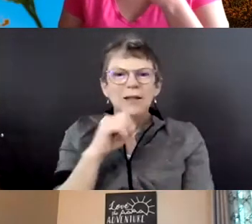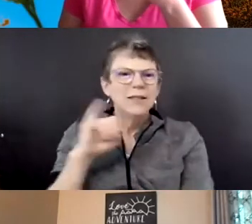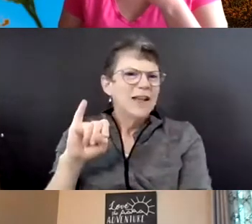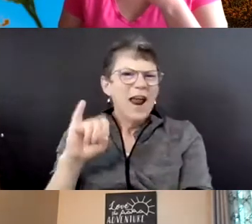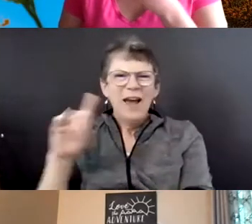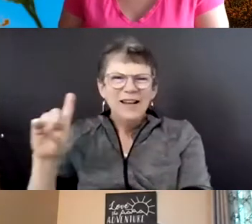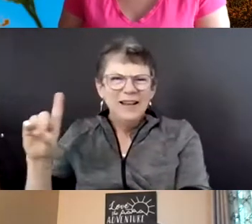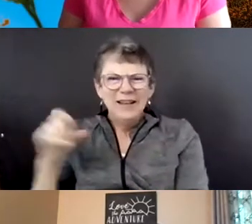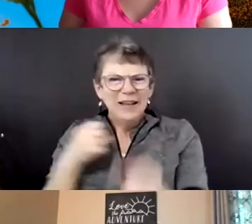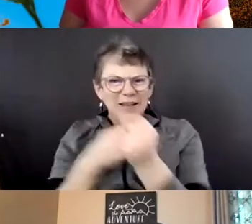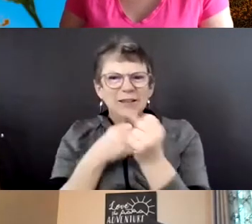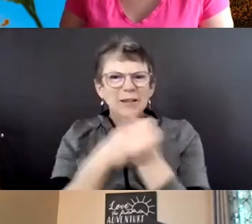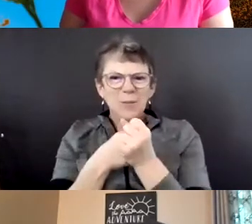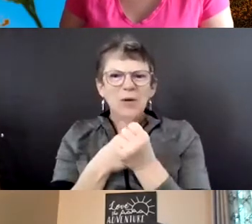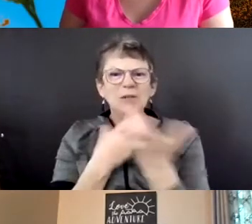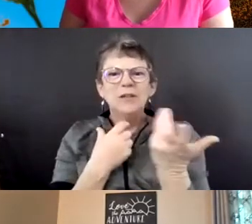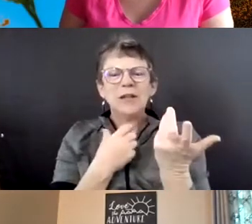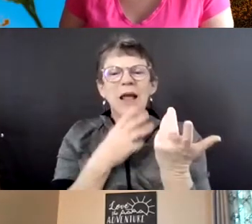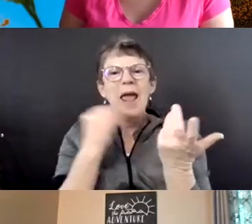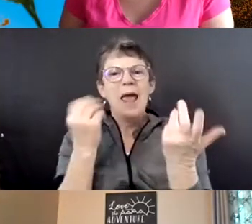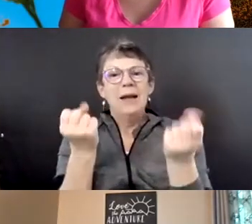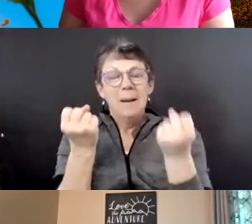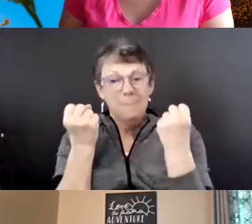supports, it's across the board. And a lot of these